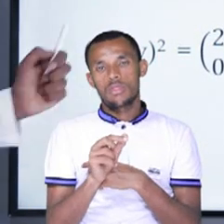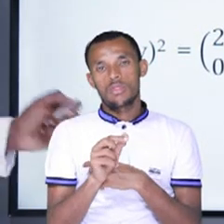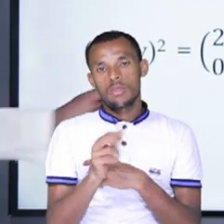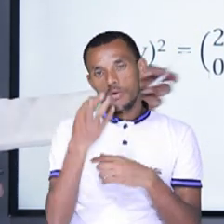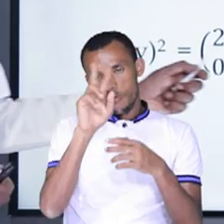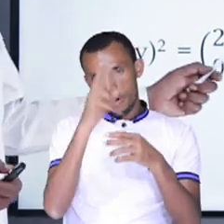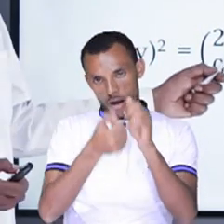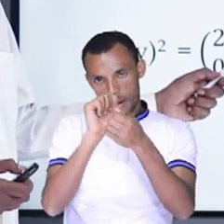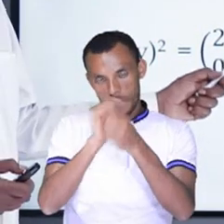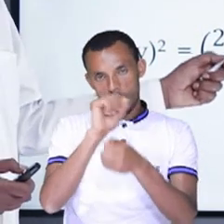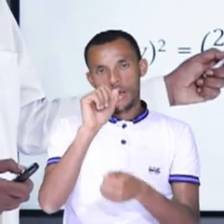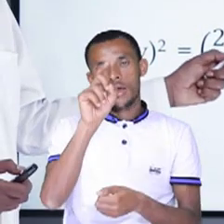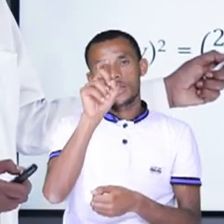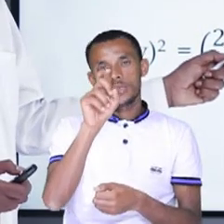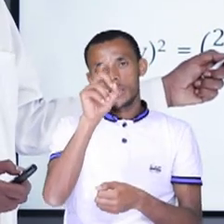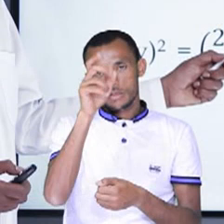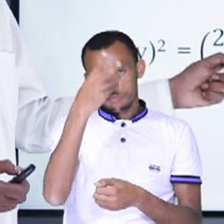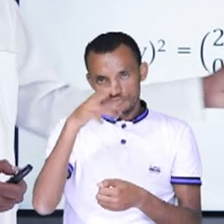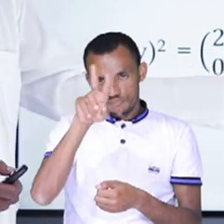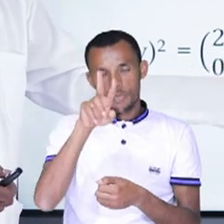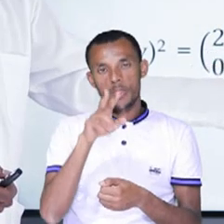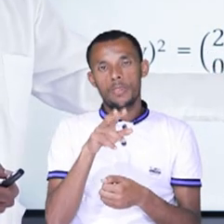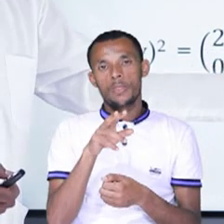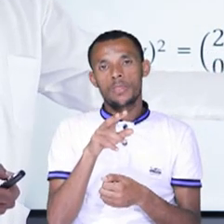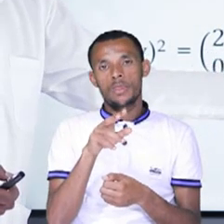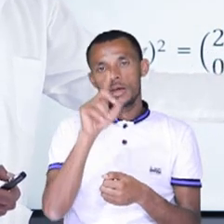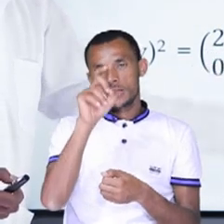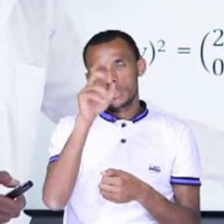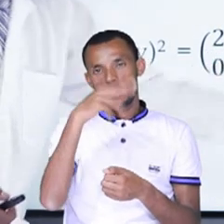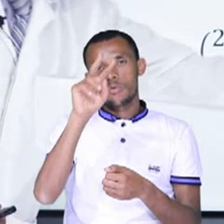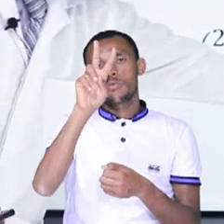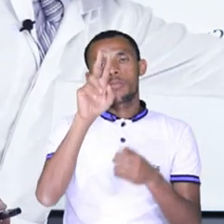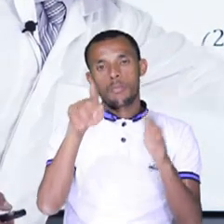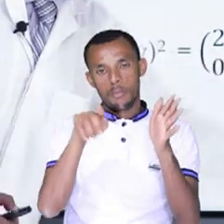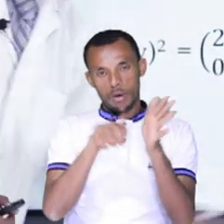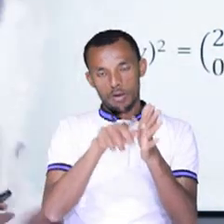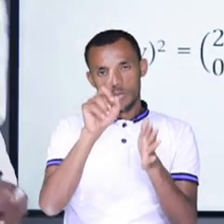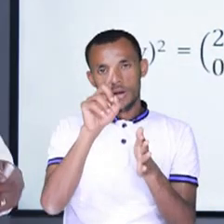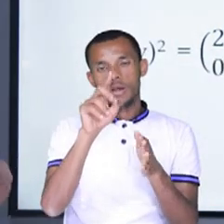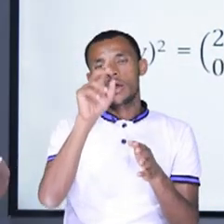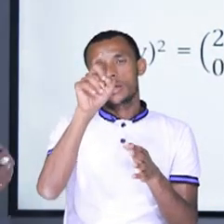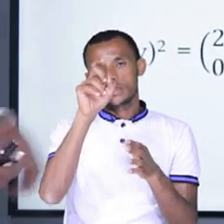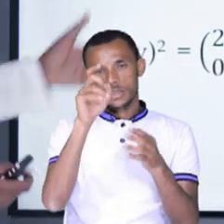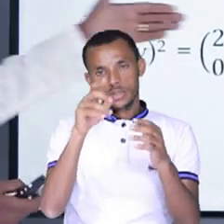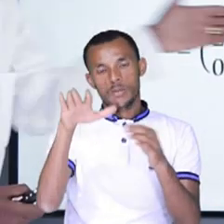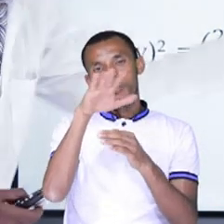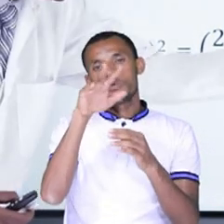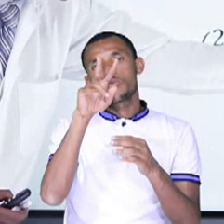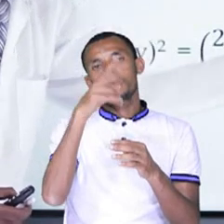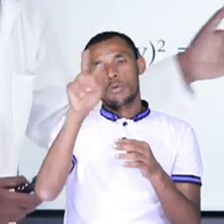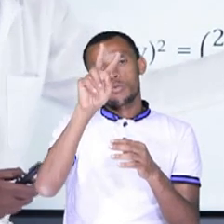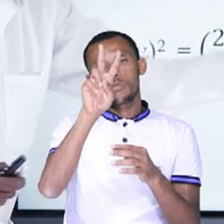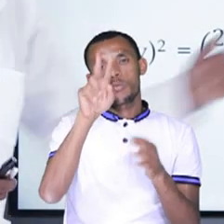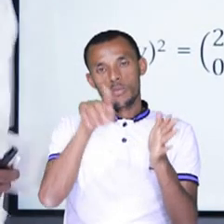Our variable x squared, x the power of 2 minus 1, x the power of 2 minus 2. The